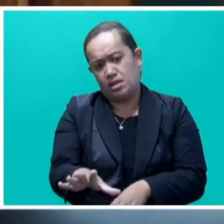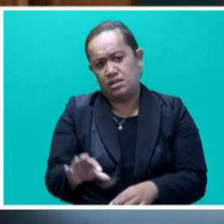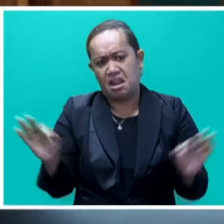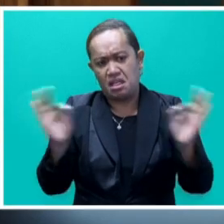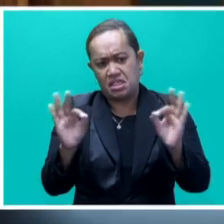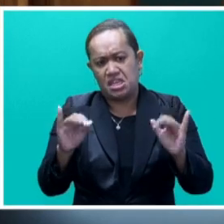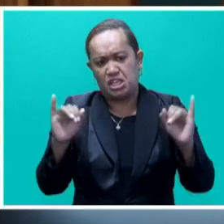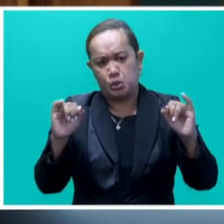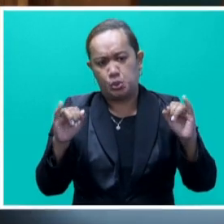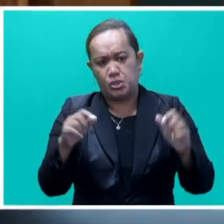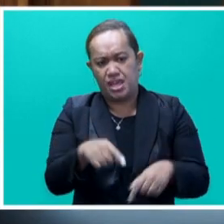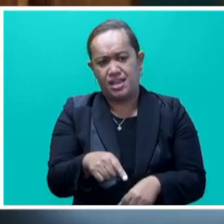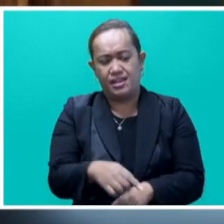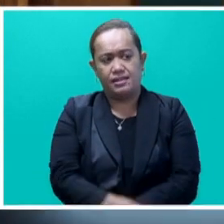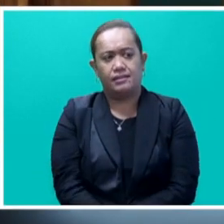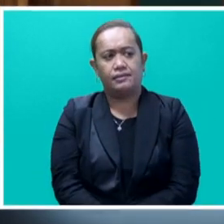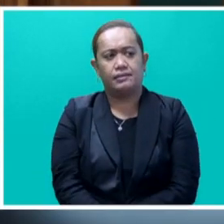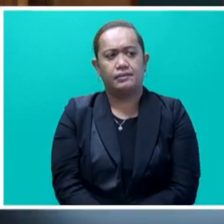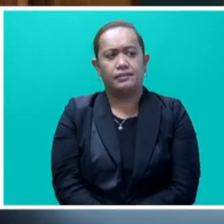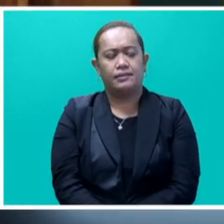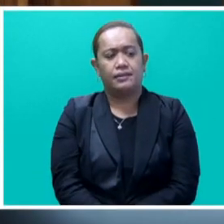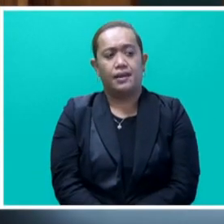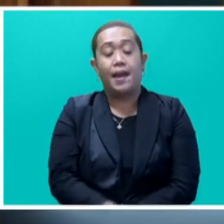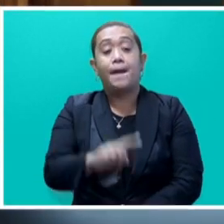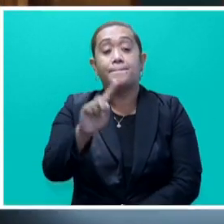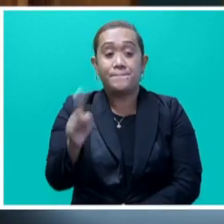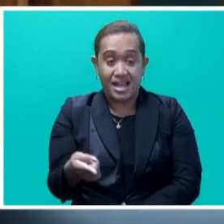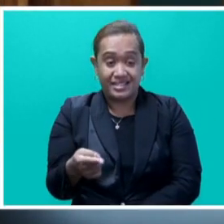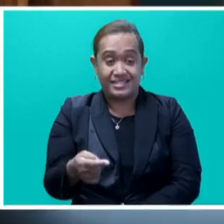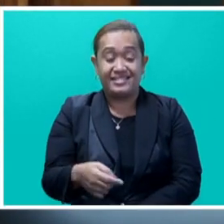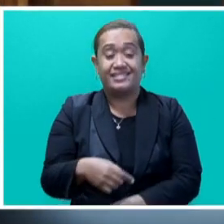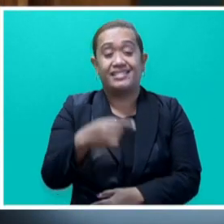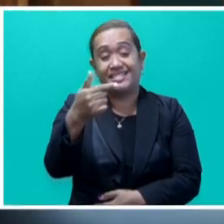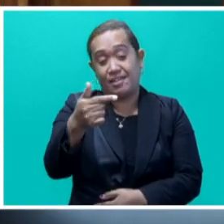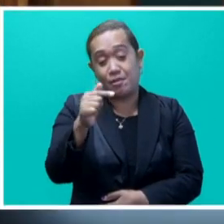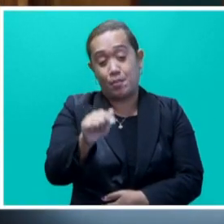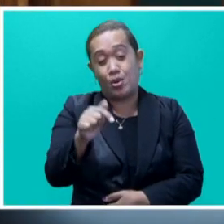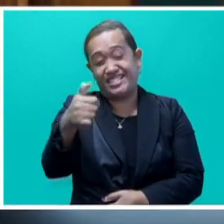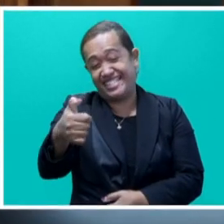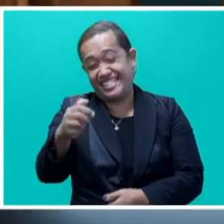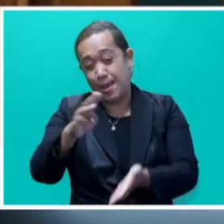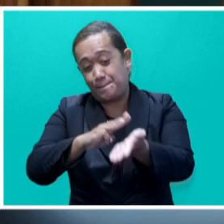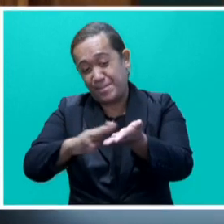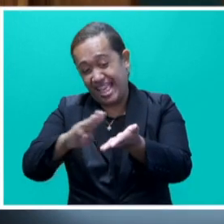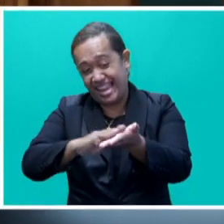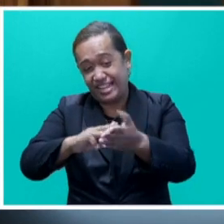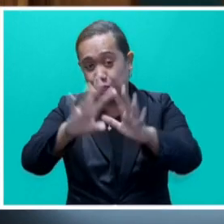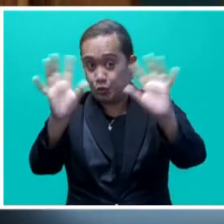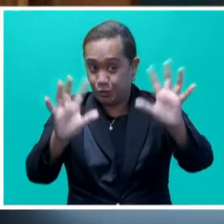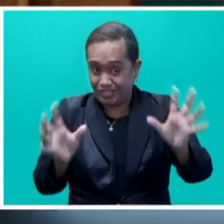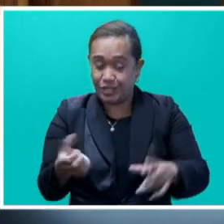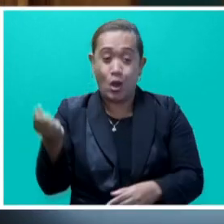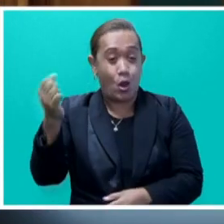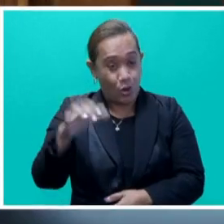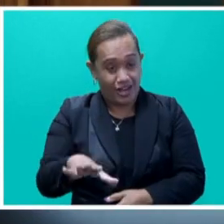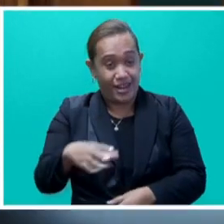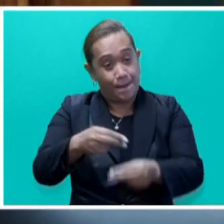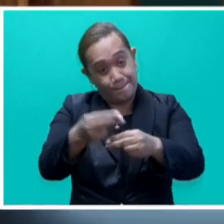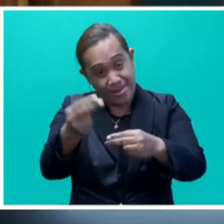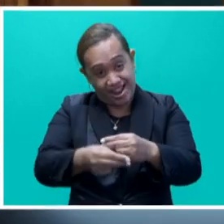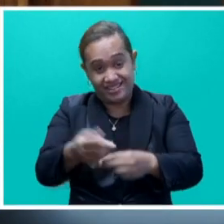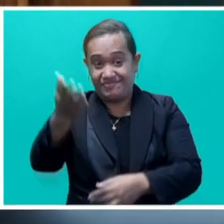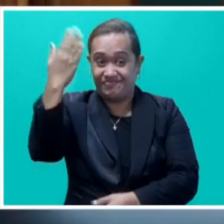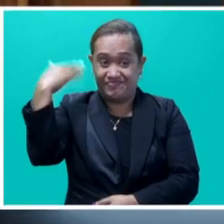The survival rate for the 7.6 million trees and mangroves planted under the Red Plus